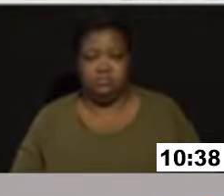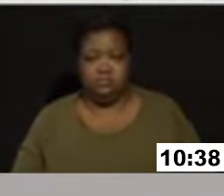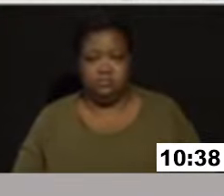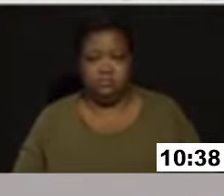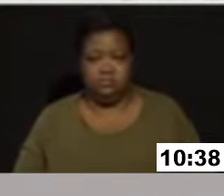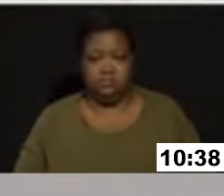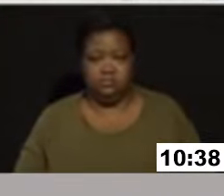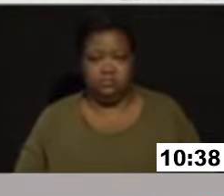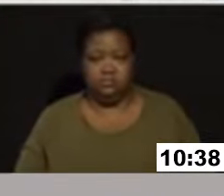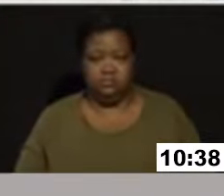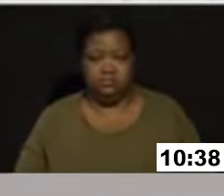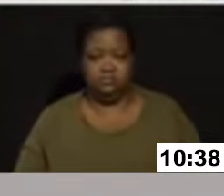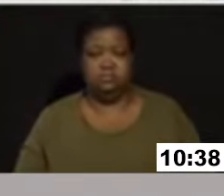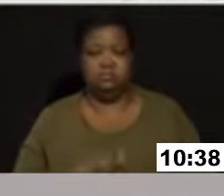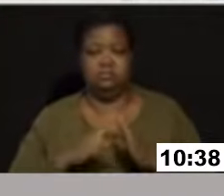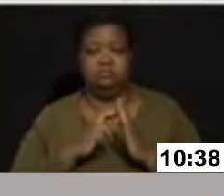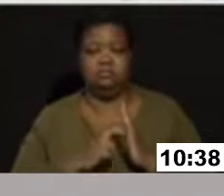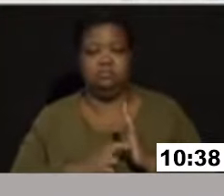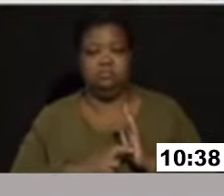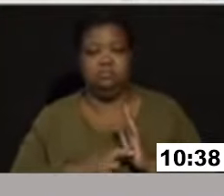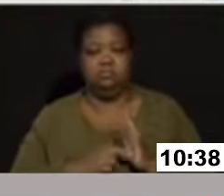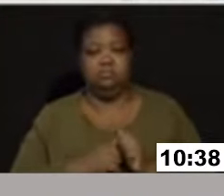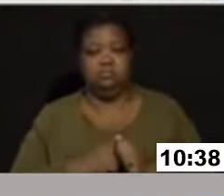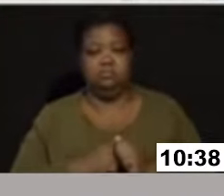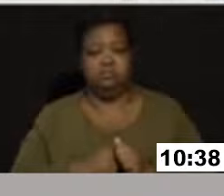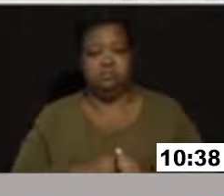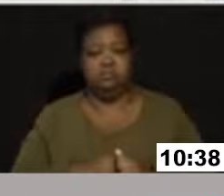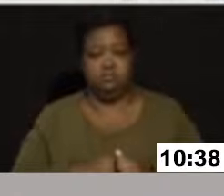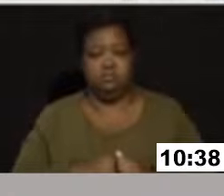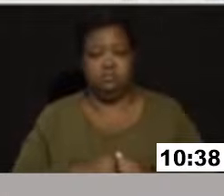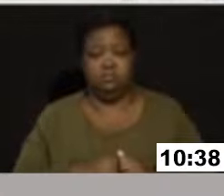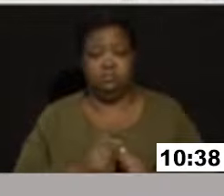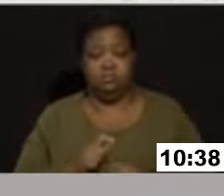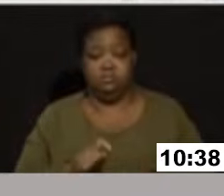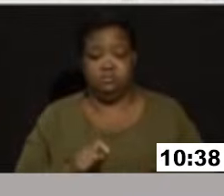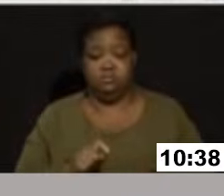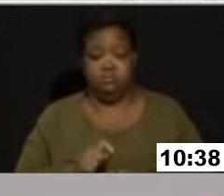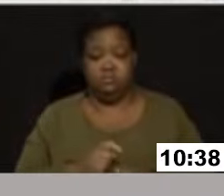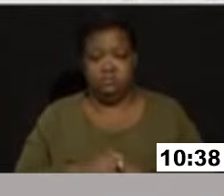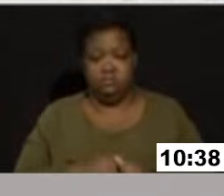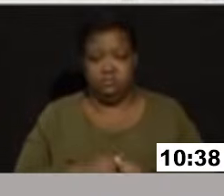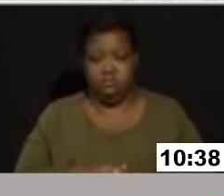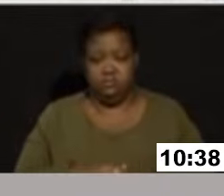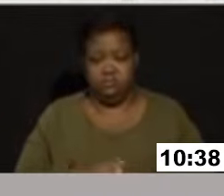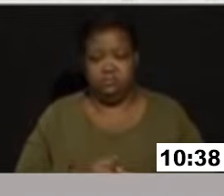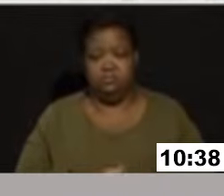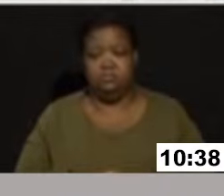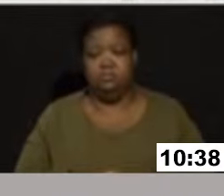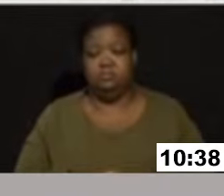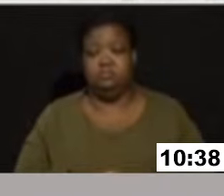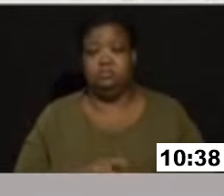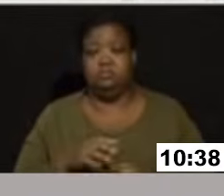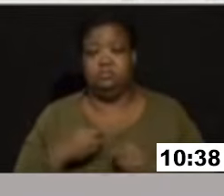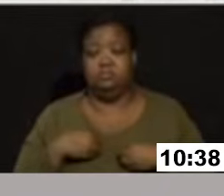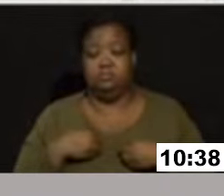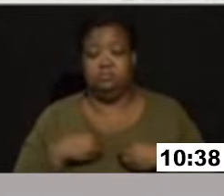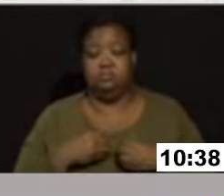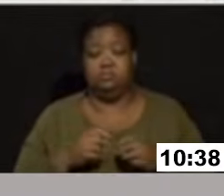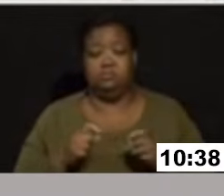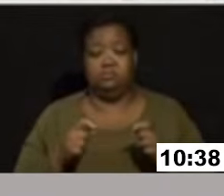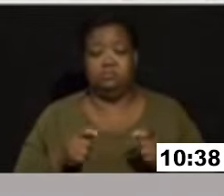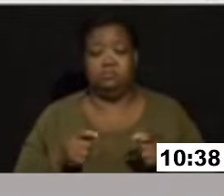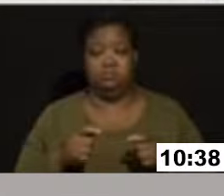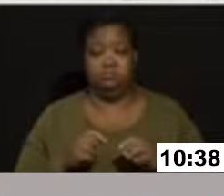by not following the rules, you would be fettering your discretion. You are obliged to follow those rules. Those are your rules. They're the rules of this